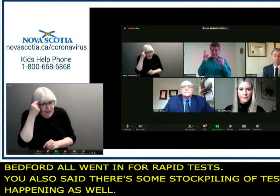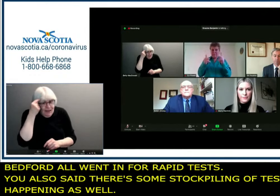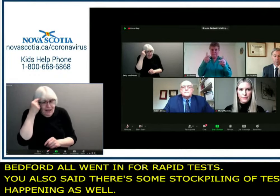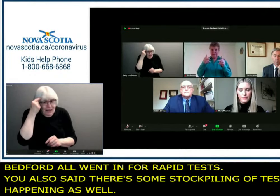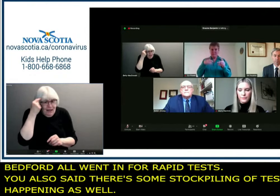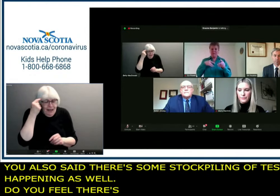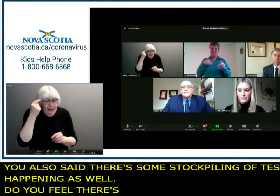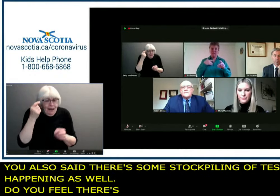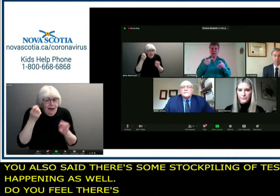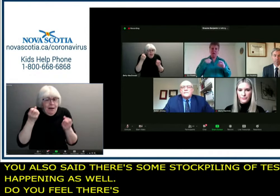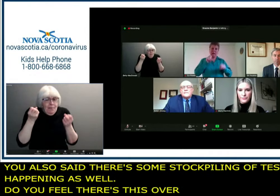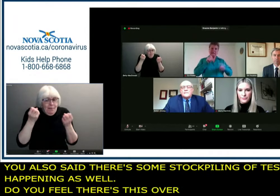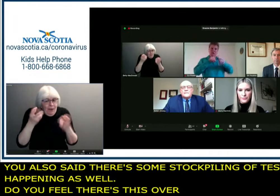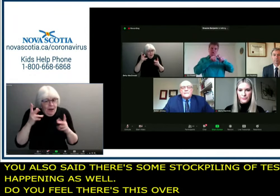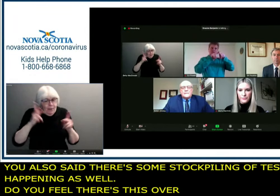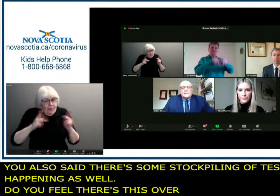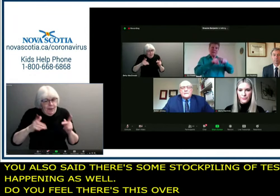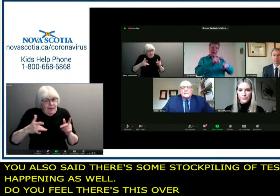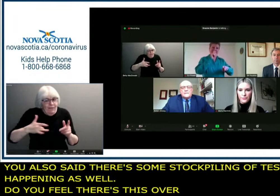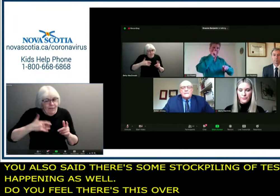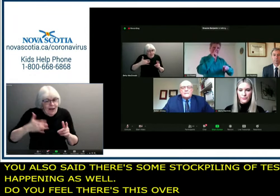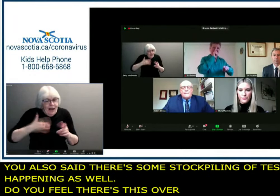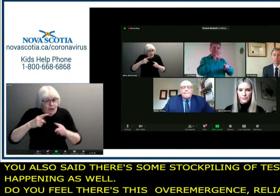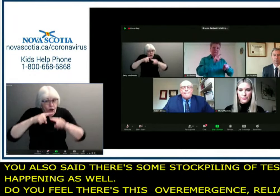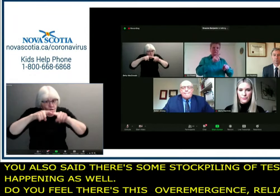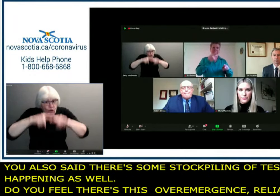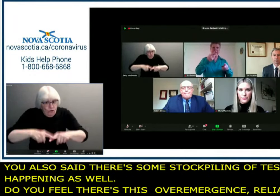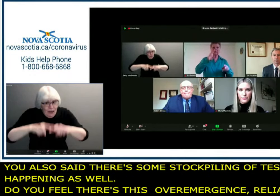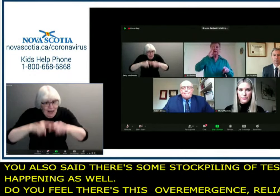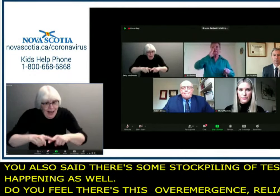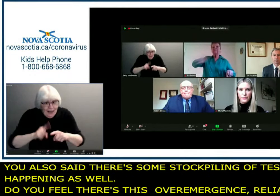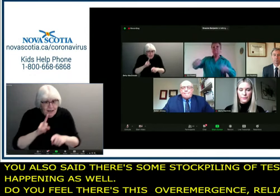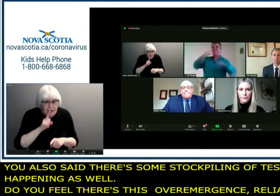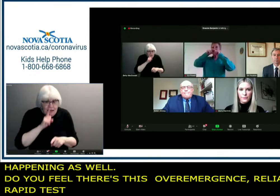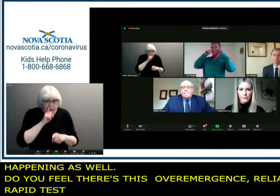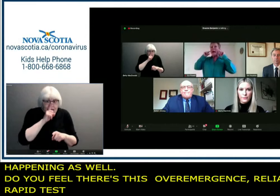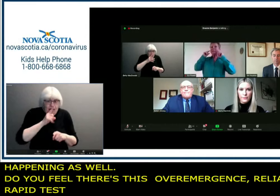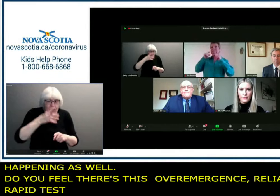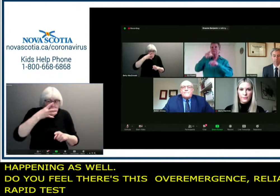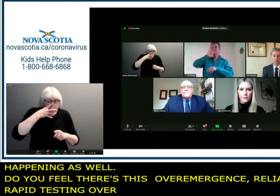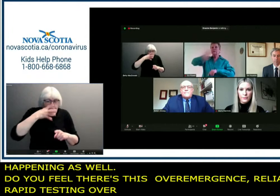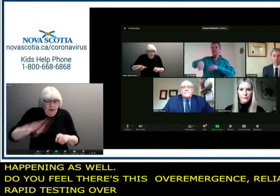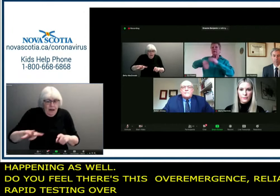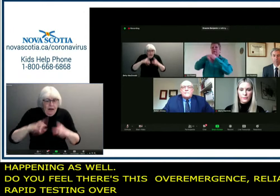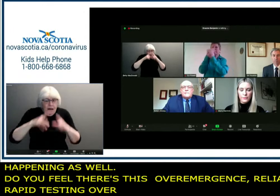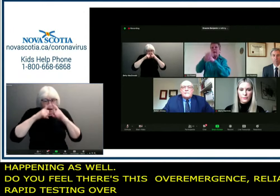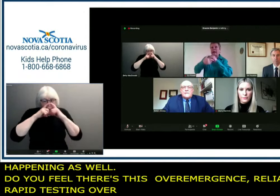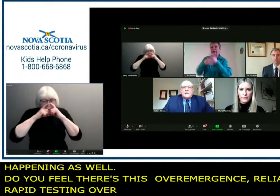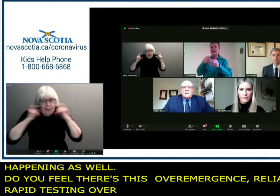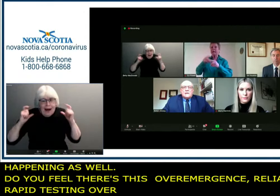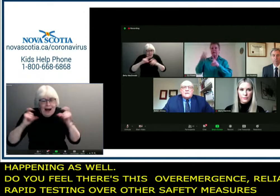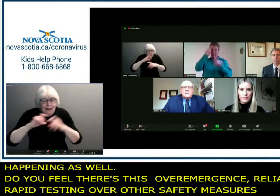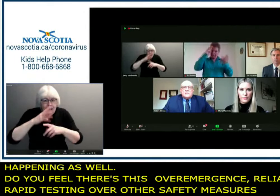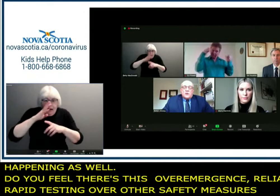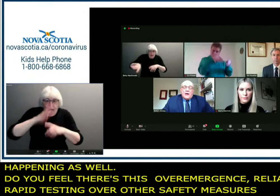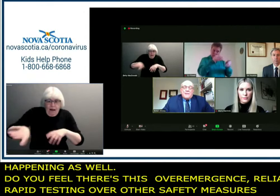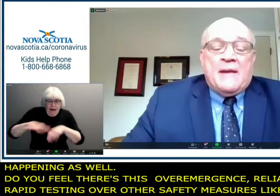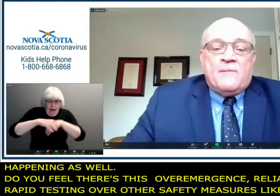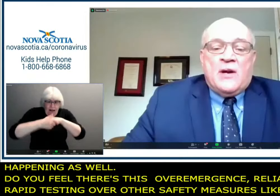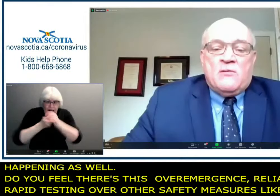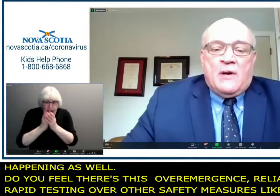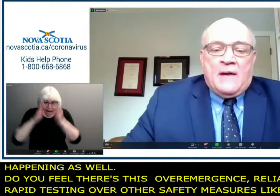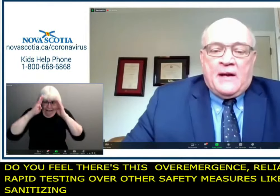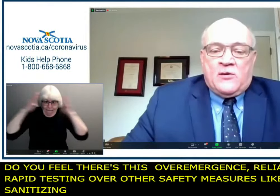testing over other health and safety measures like masking, sanitizing, physical distancing, things like that? So,